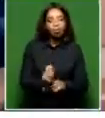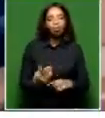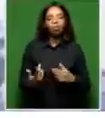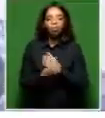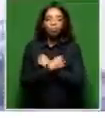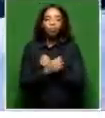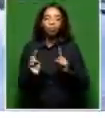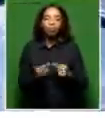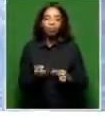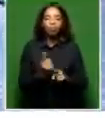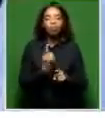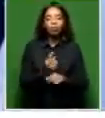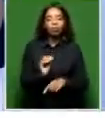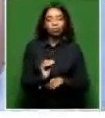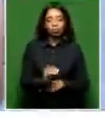my songs.